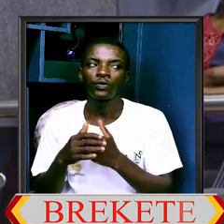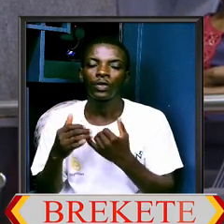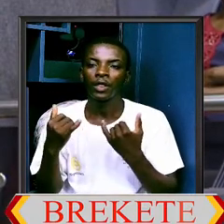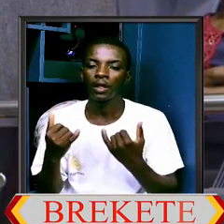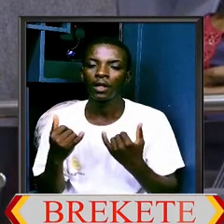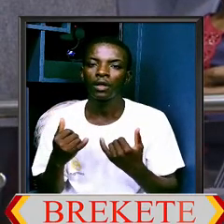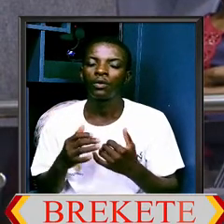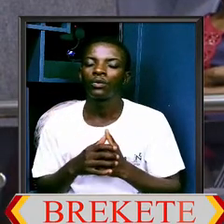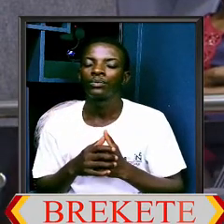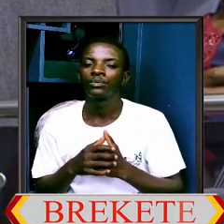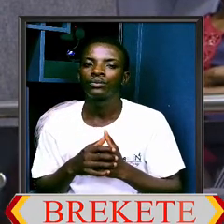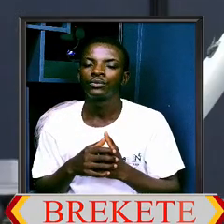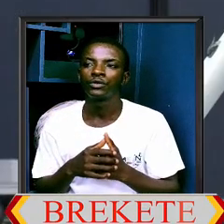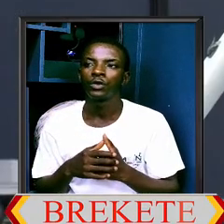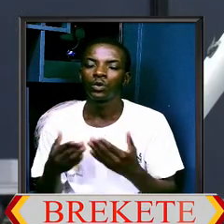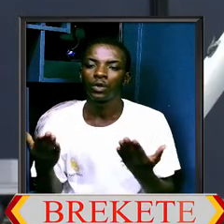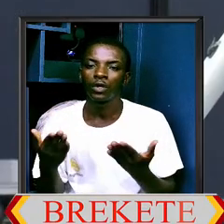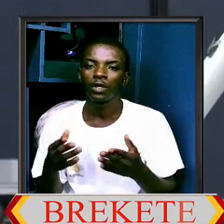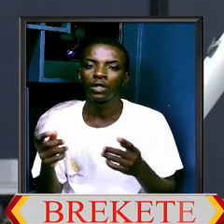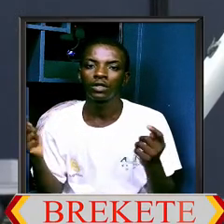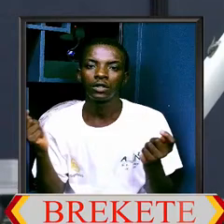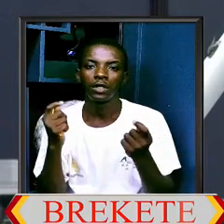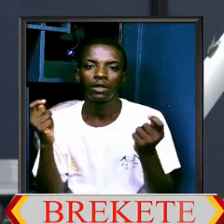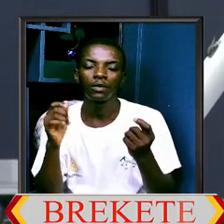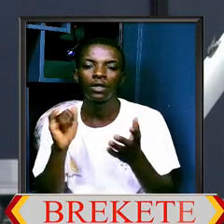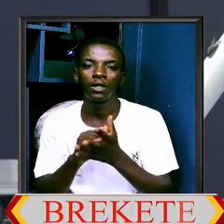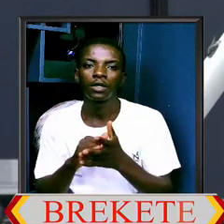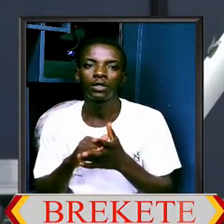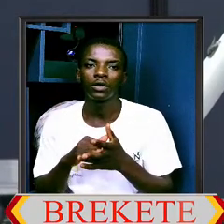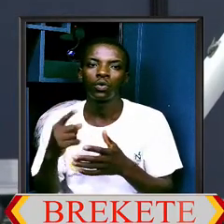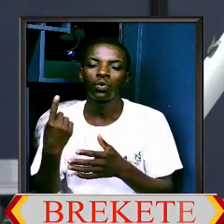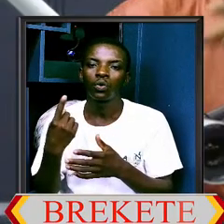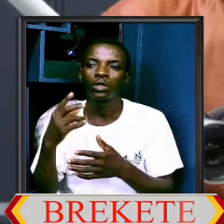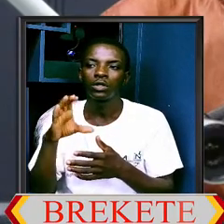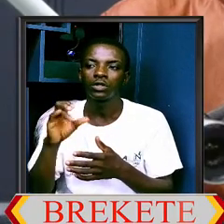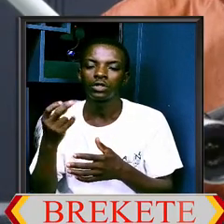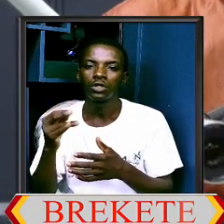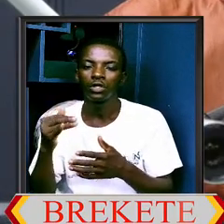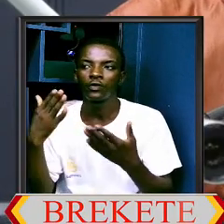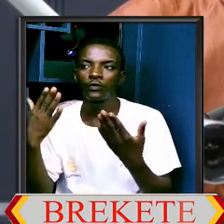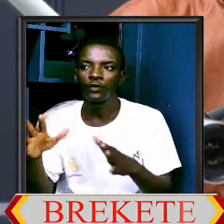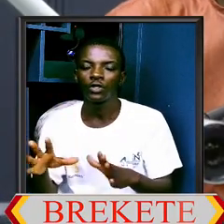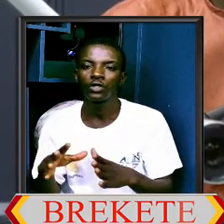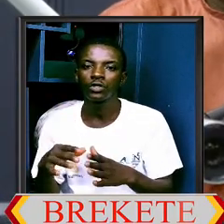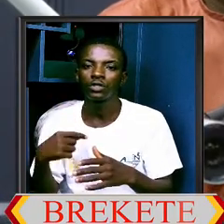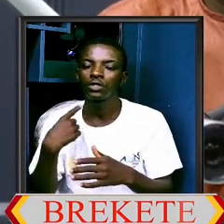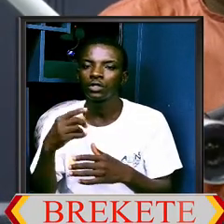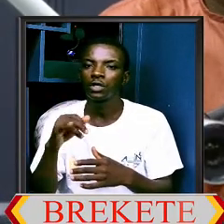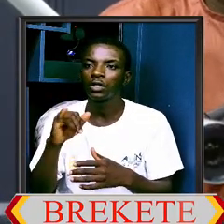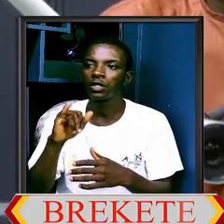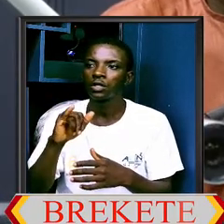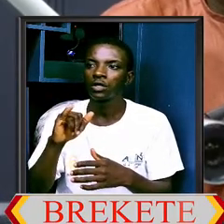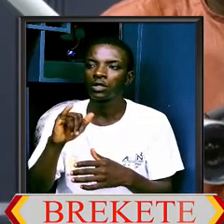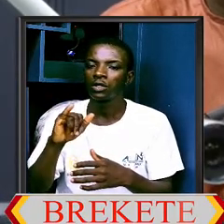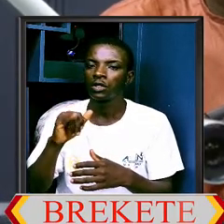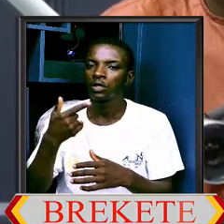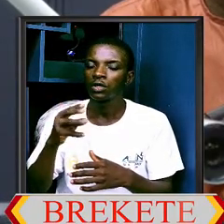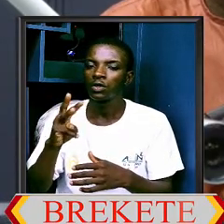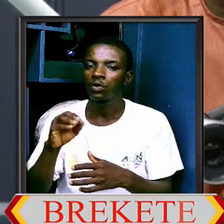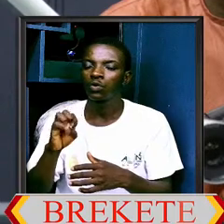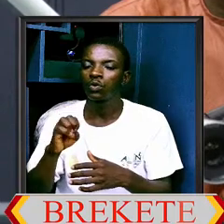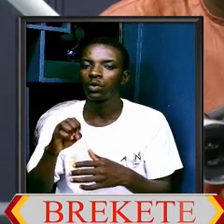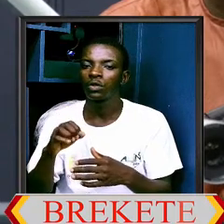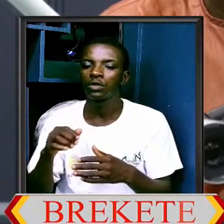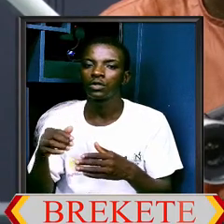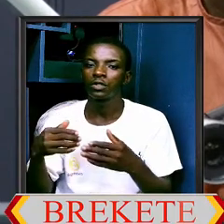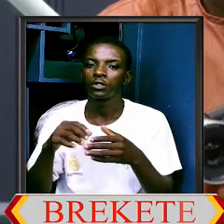Now, we dey here, they celebrate, say, one chance, don't finish. Make when I tell you, go make you wake up. Make you tighten up